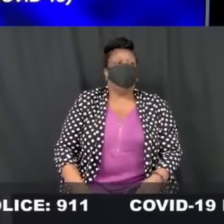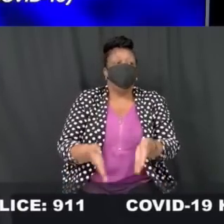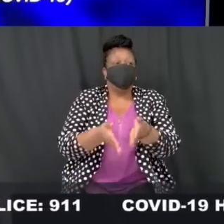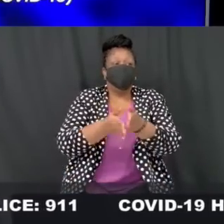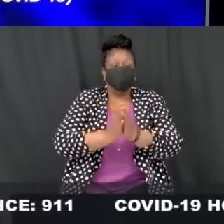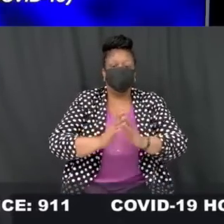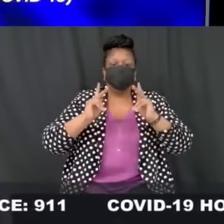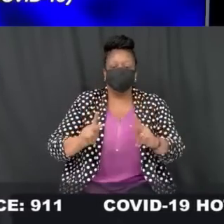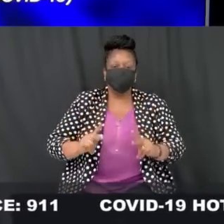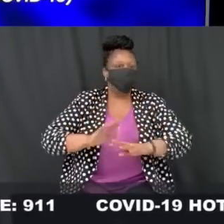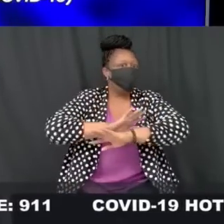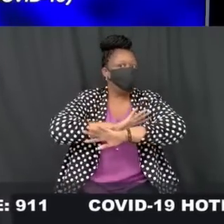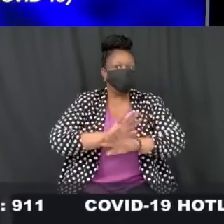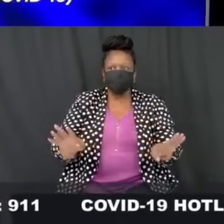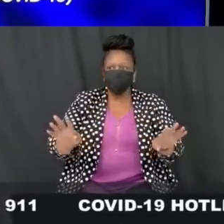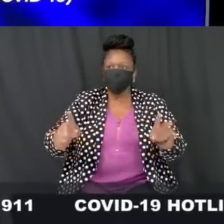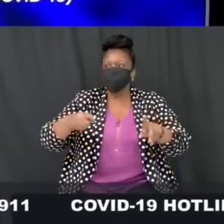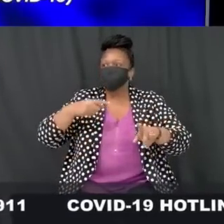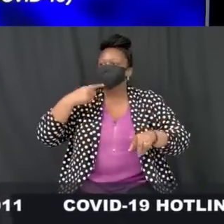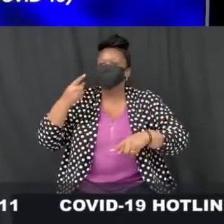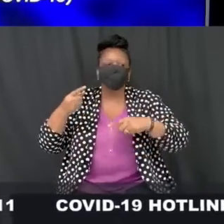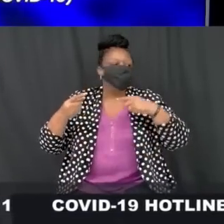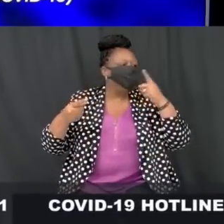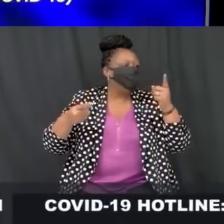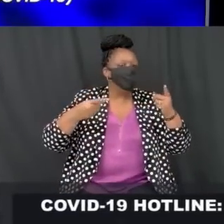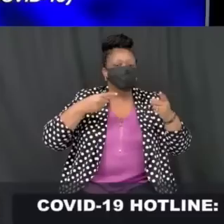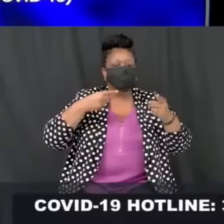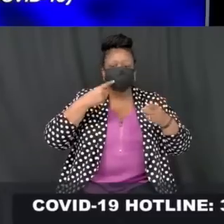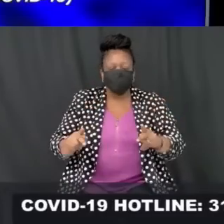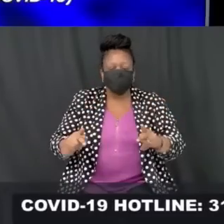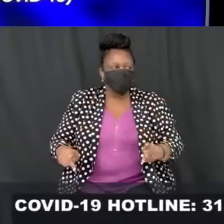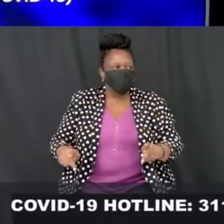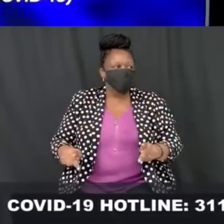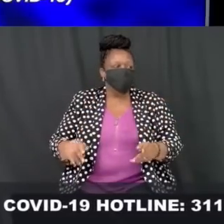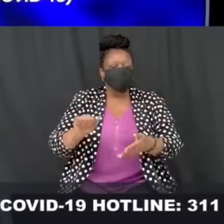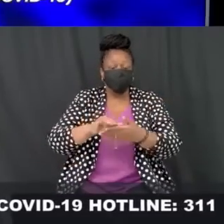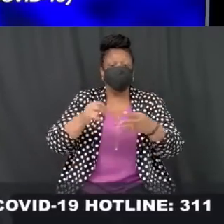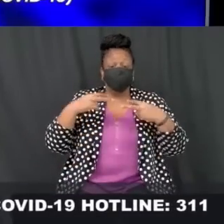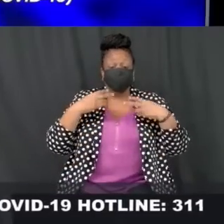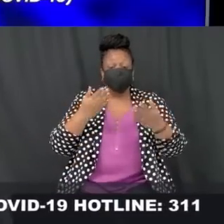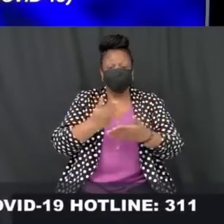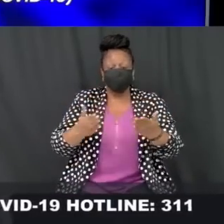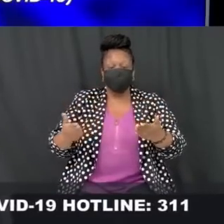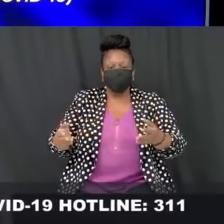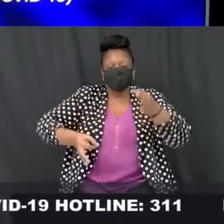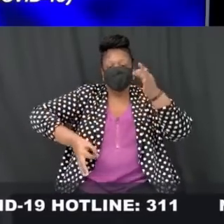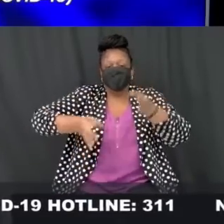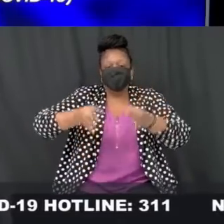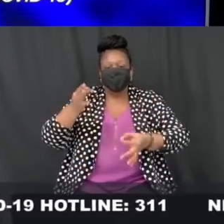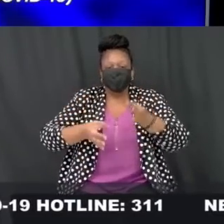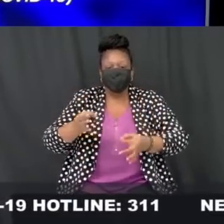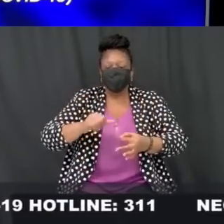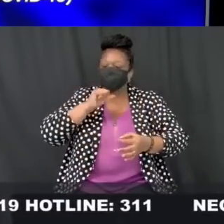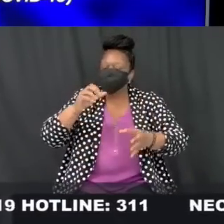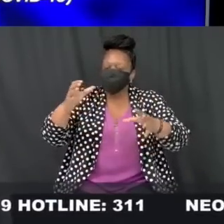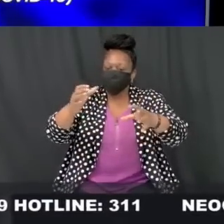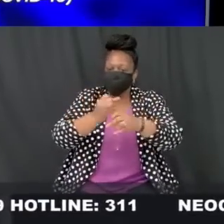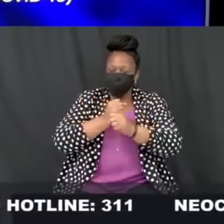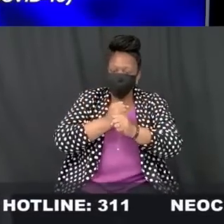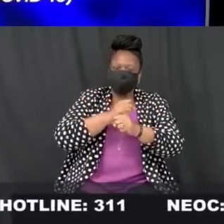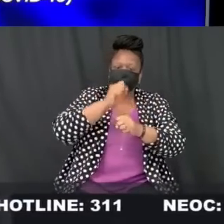advertise any event before receiving approval. Any event being advertised without